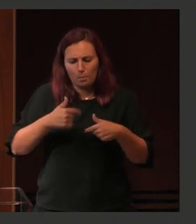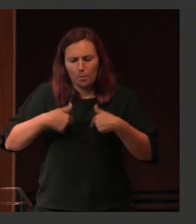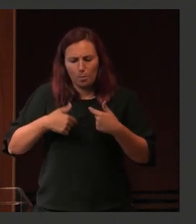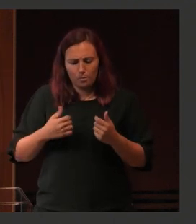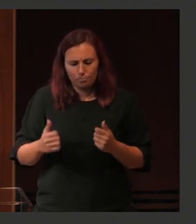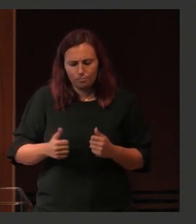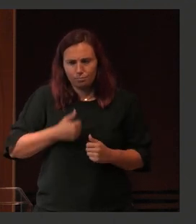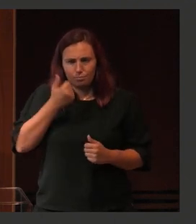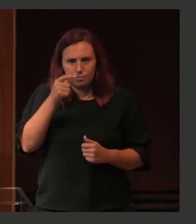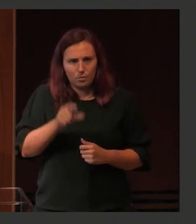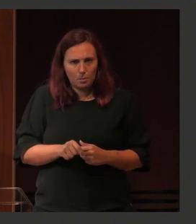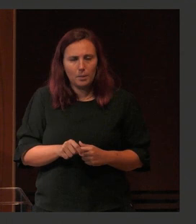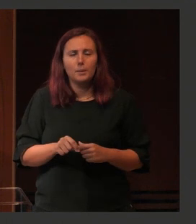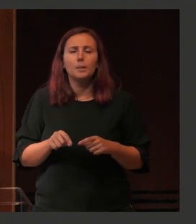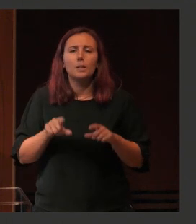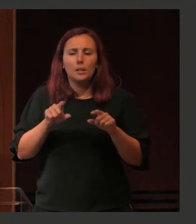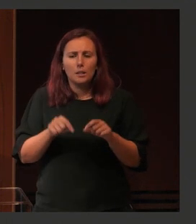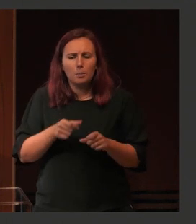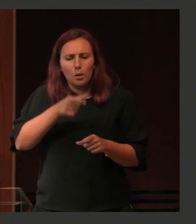school library's work.